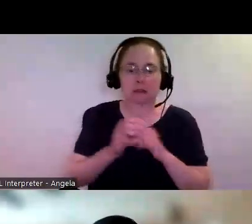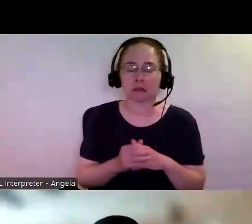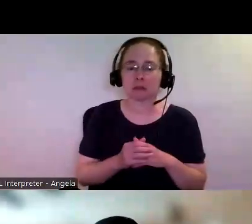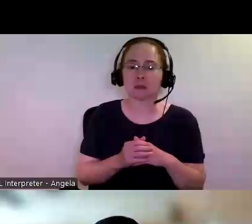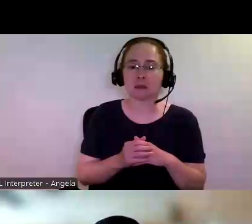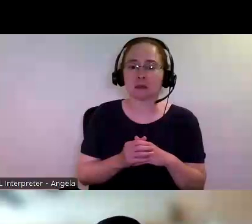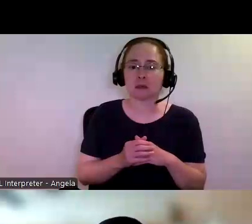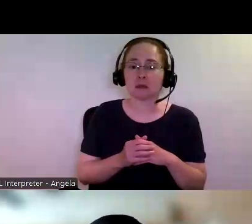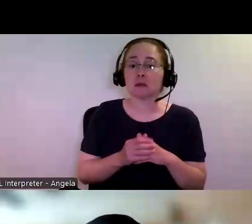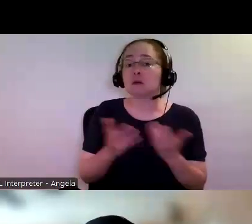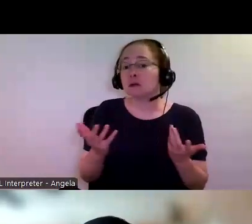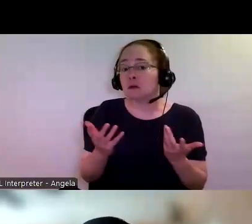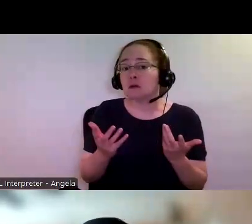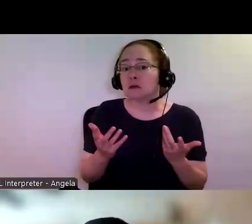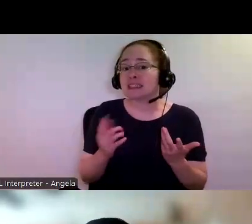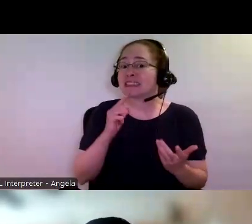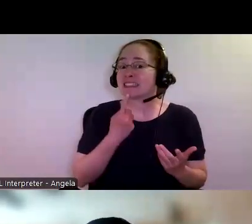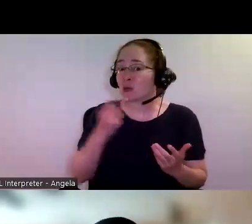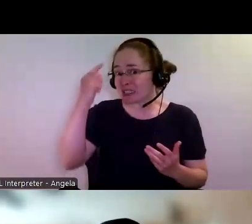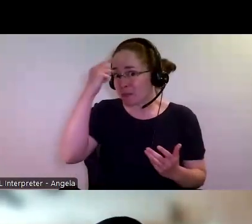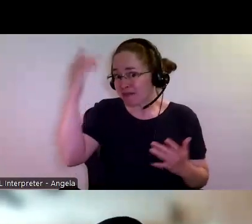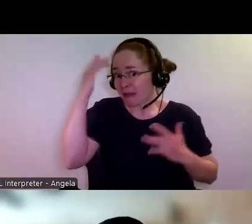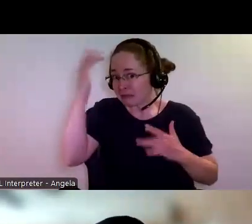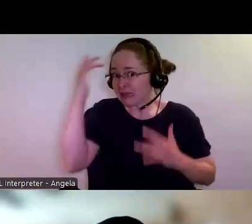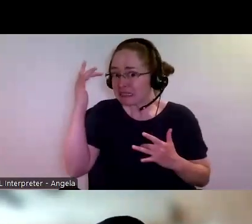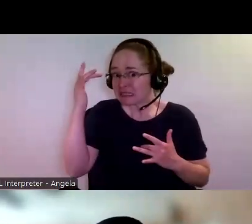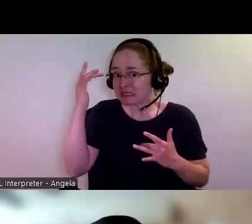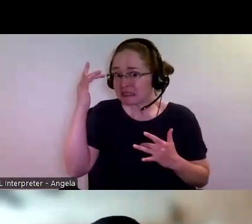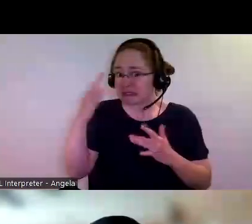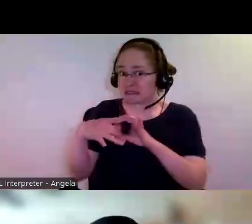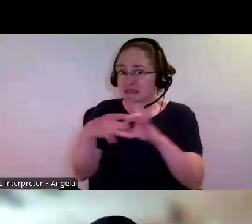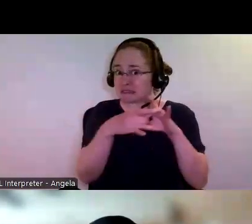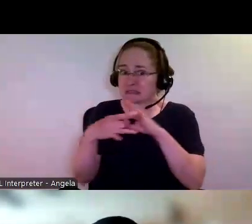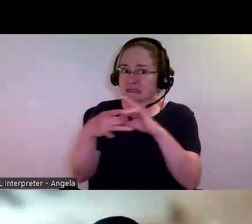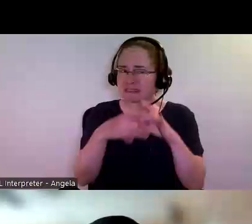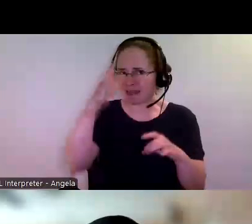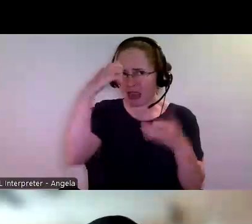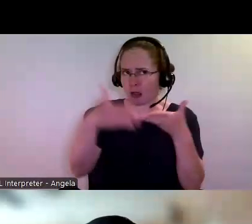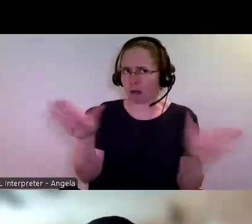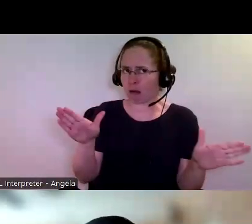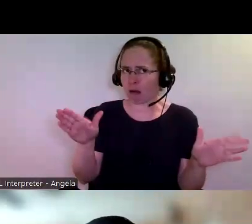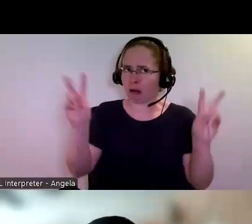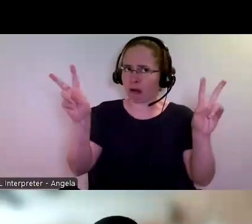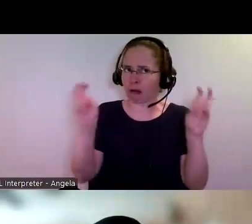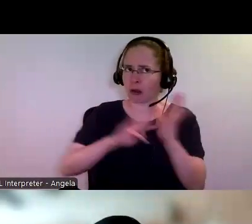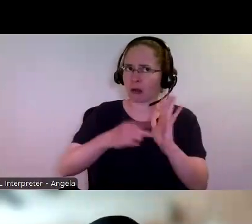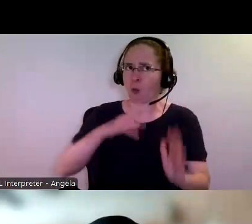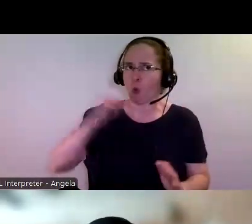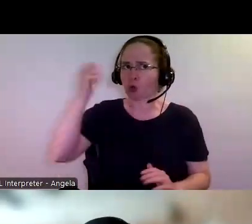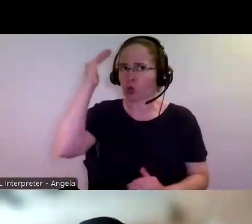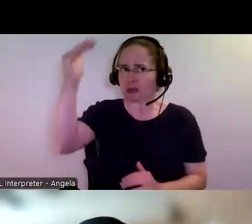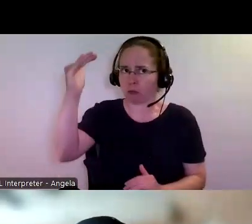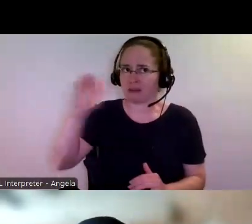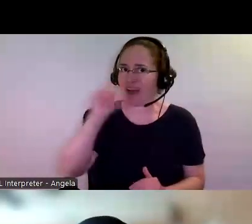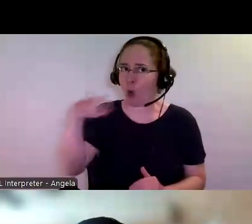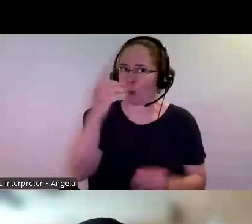consider the intersection with serious mental illness, we have to think a little bit more broadly about what constitutes an older adult. It's not just a